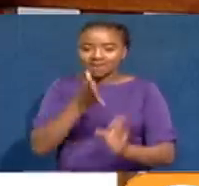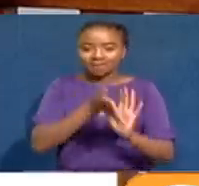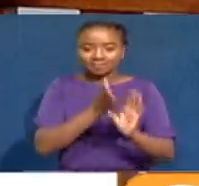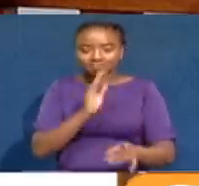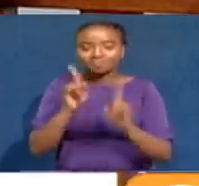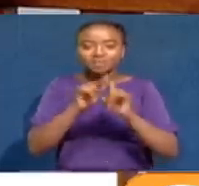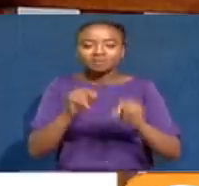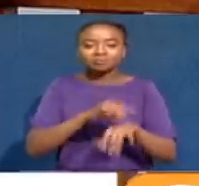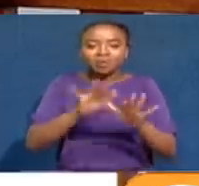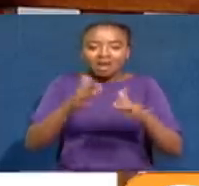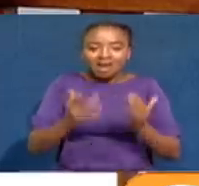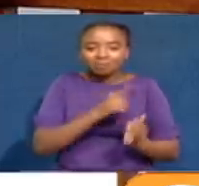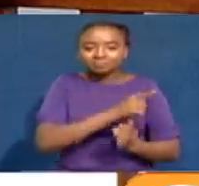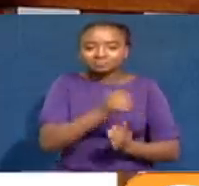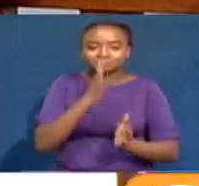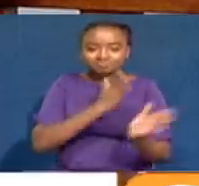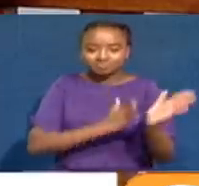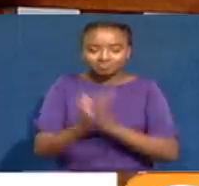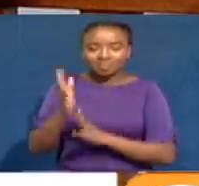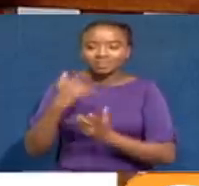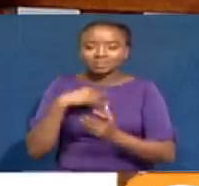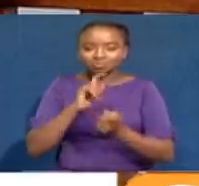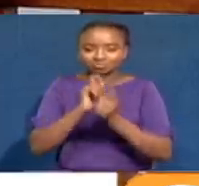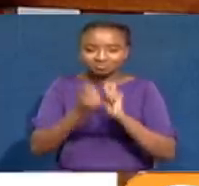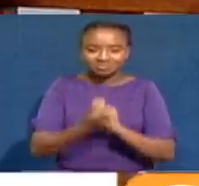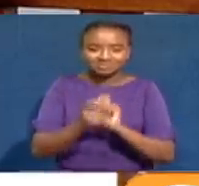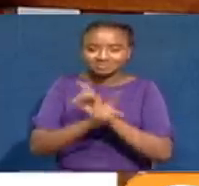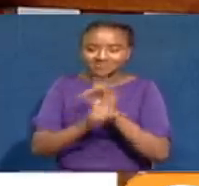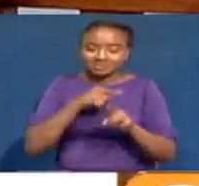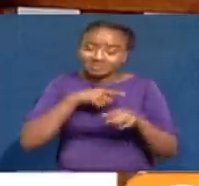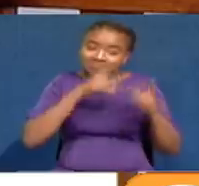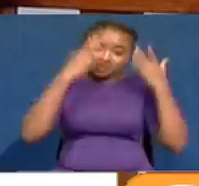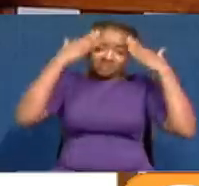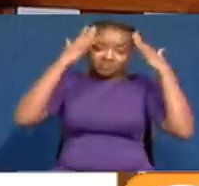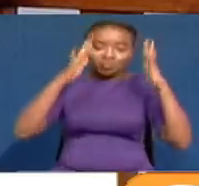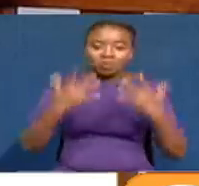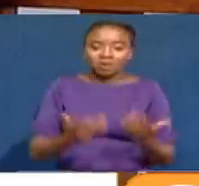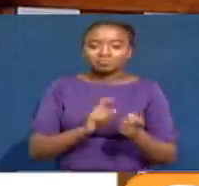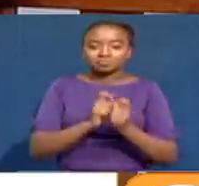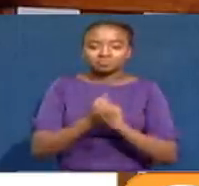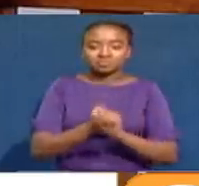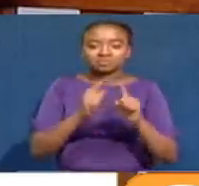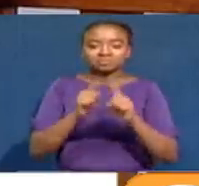themselves, they also have an idea. So when